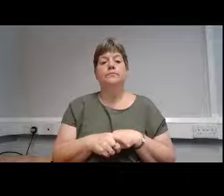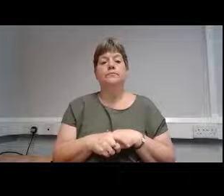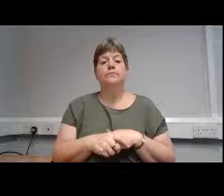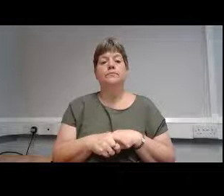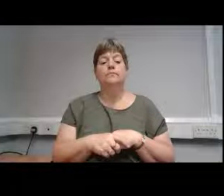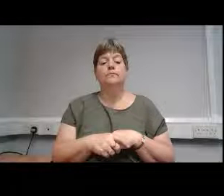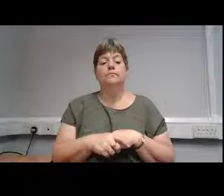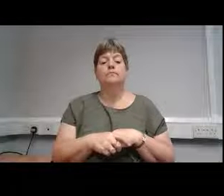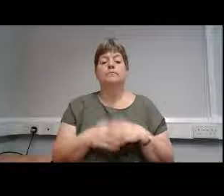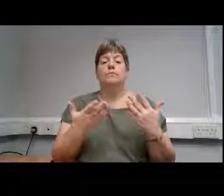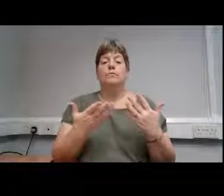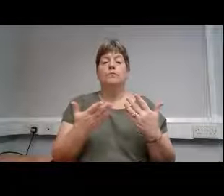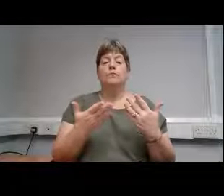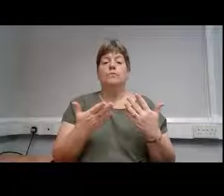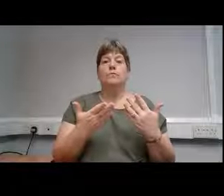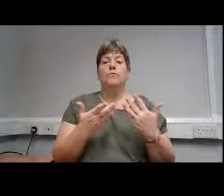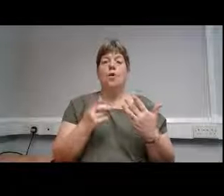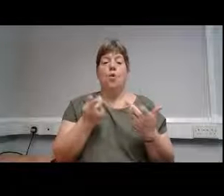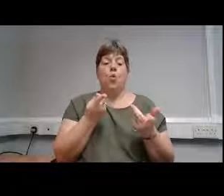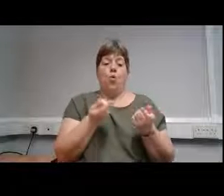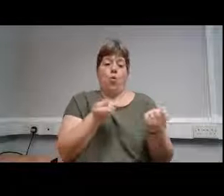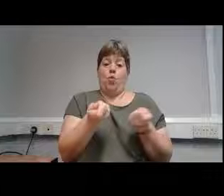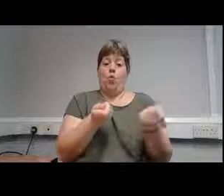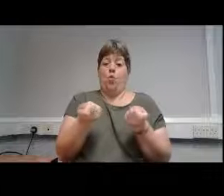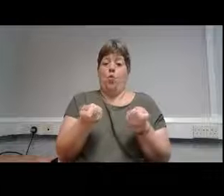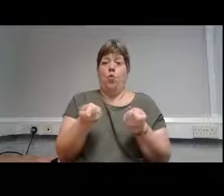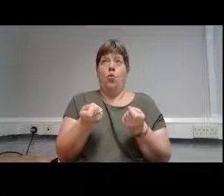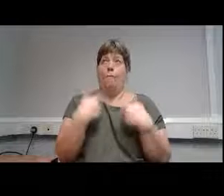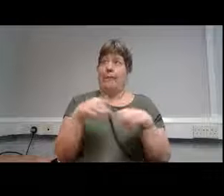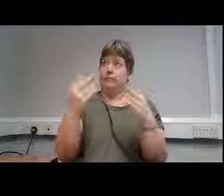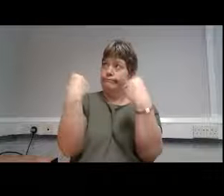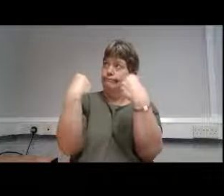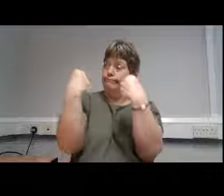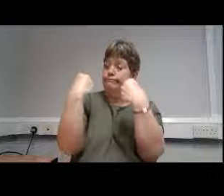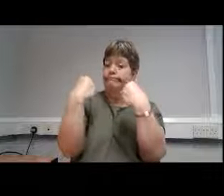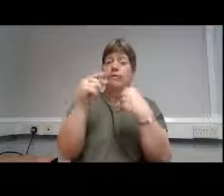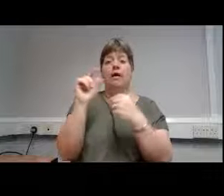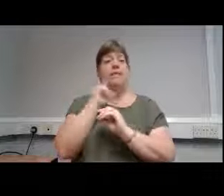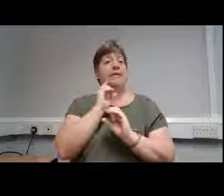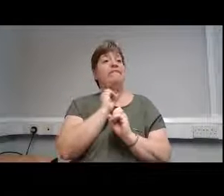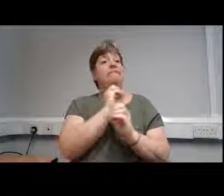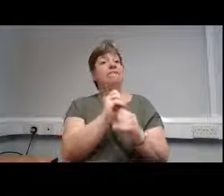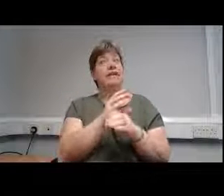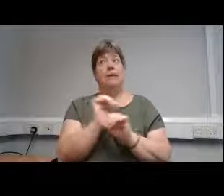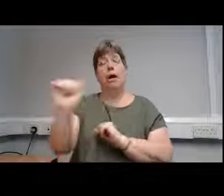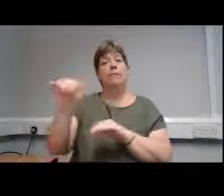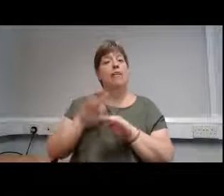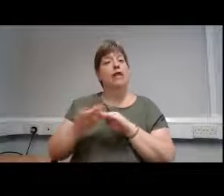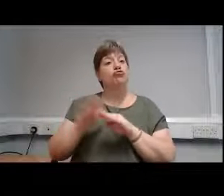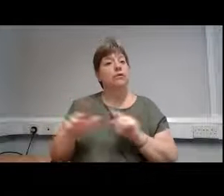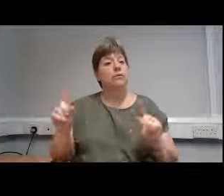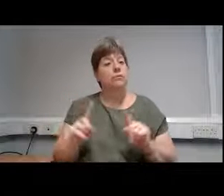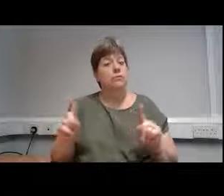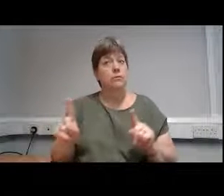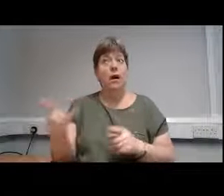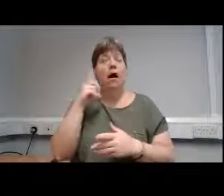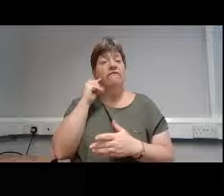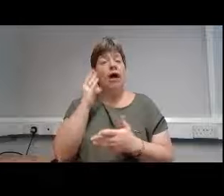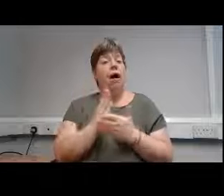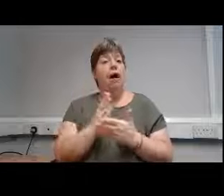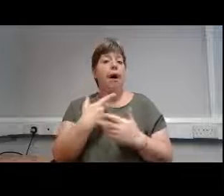So the practitioners that have undertaken that training have given some feedback on that training, and they found it really,